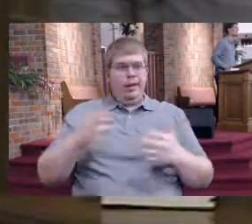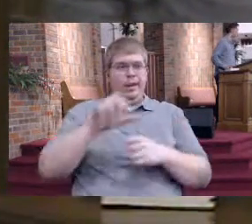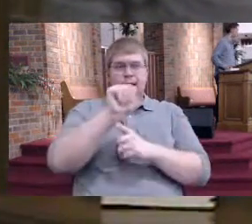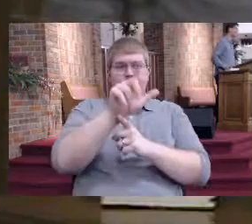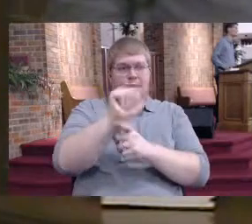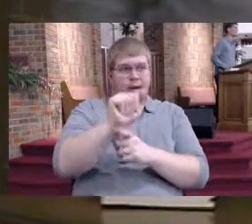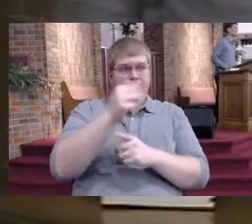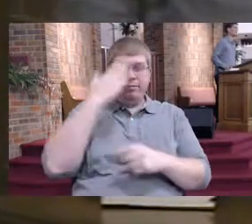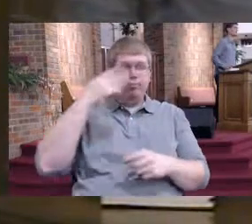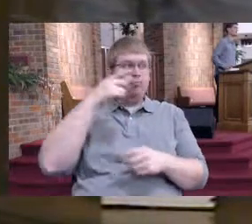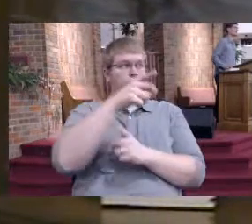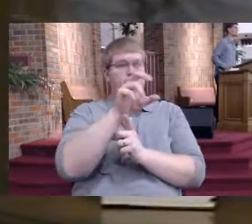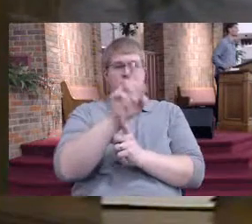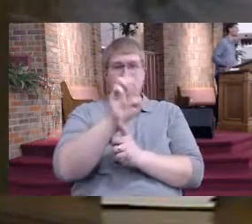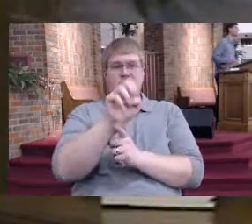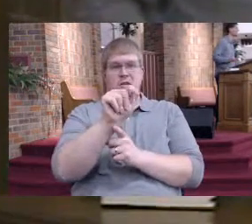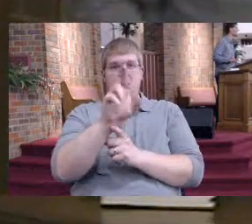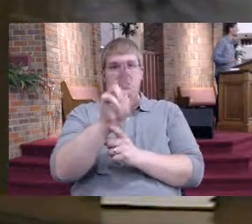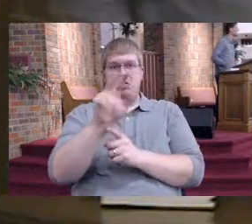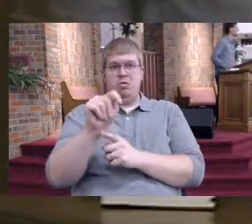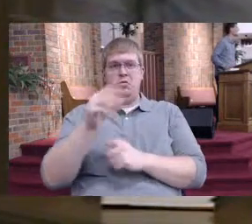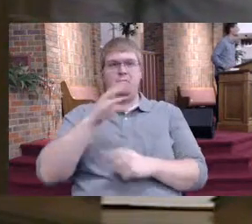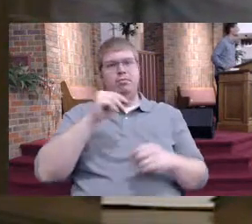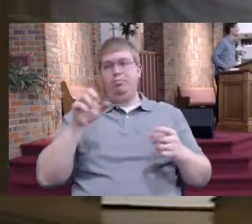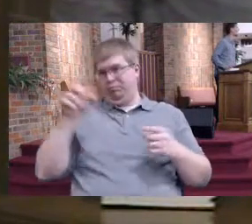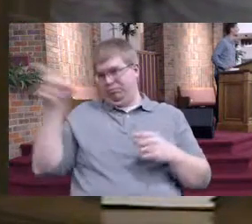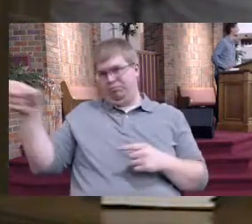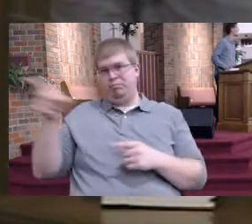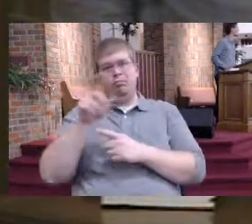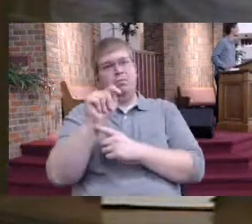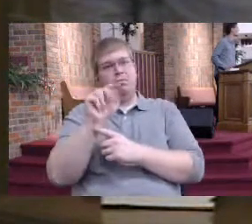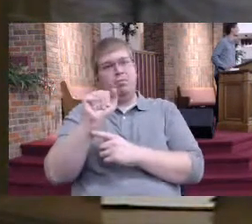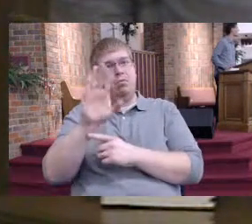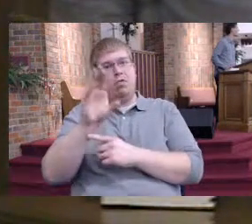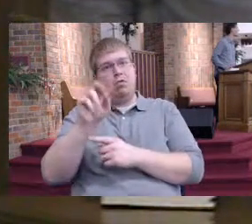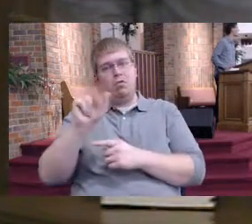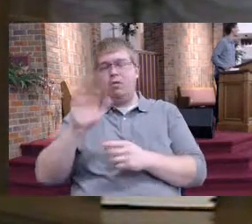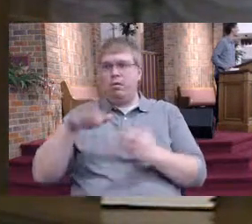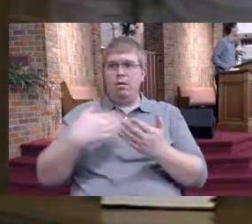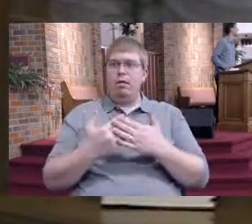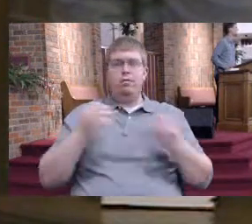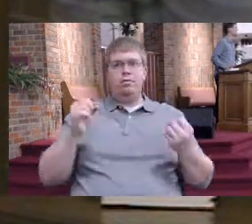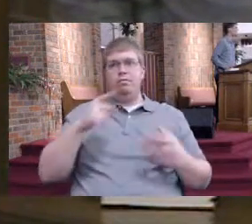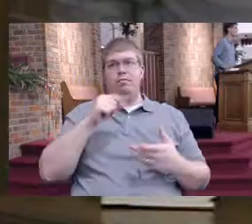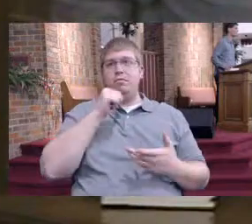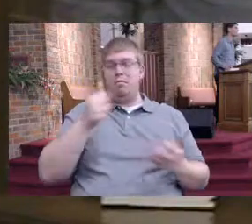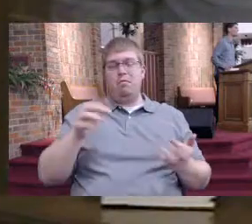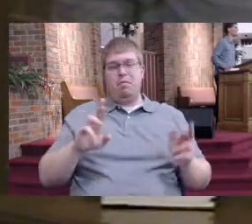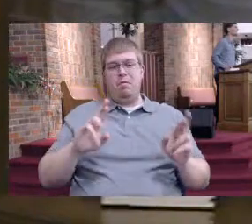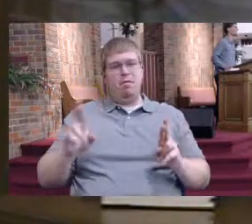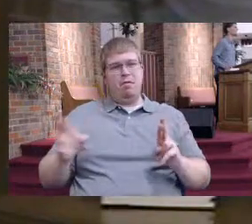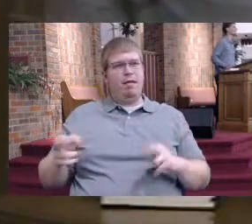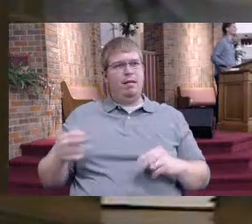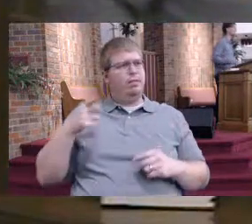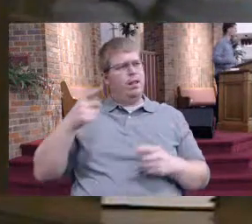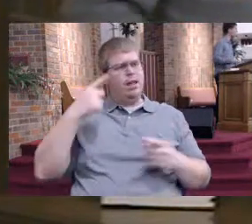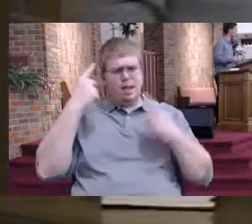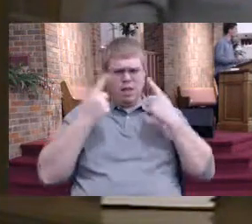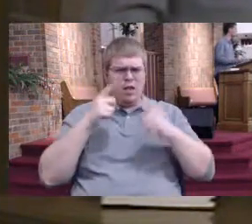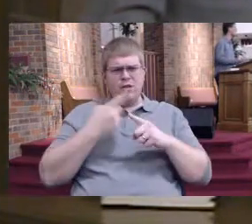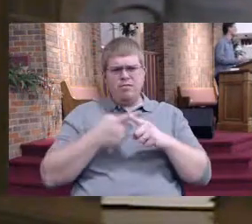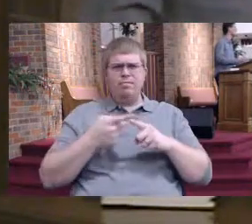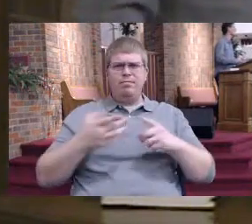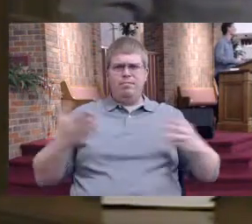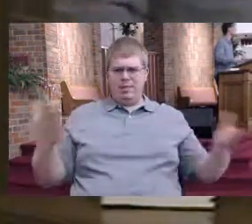Detroit, and it's certainly the case in Tabora too, where people just, some of them are not ready yet. They're concerned with the things of this